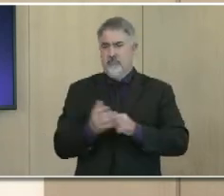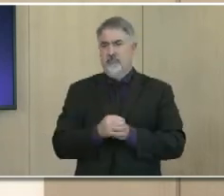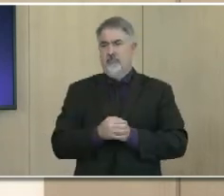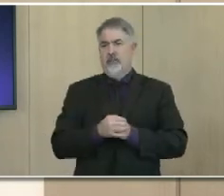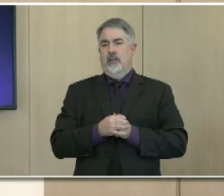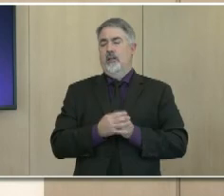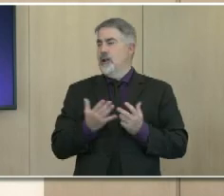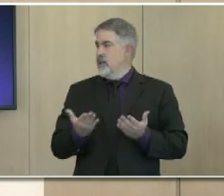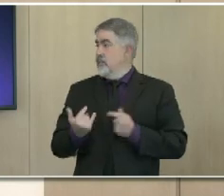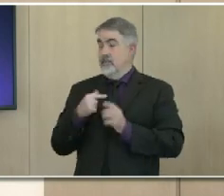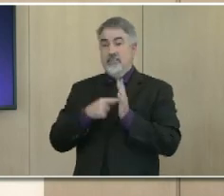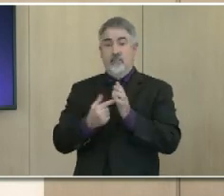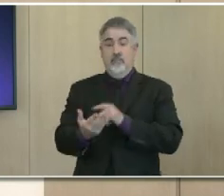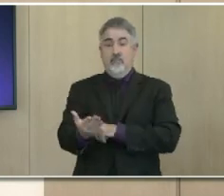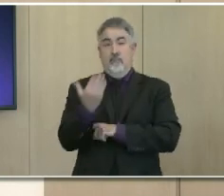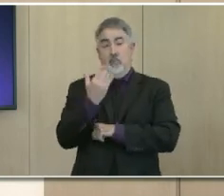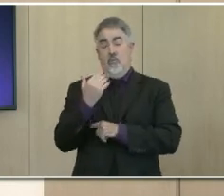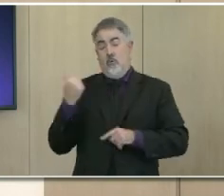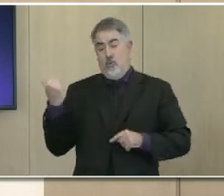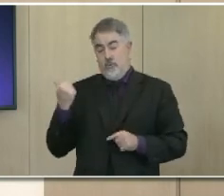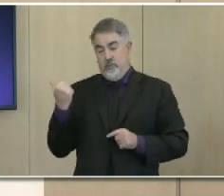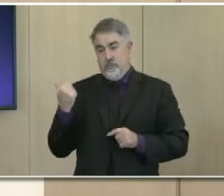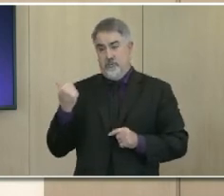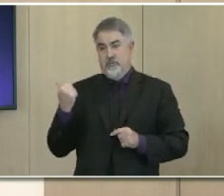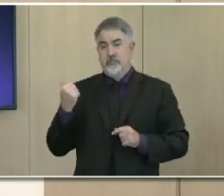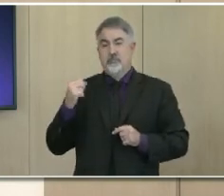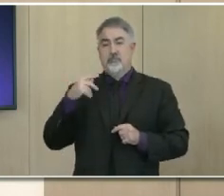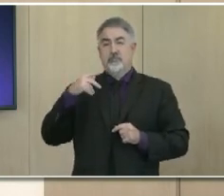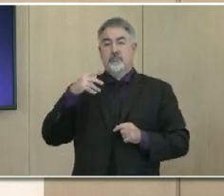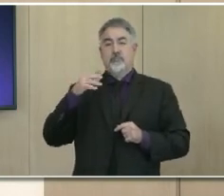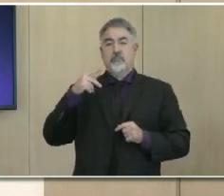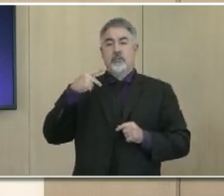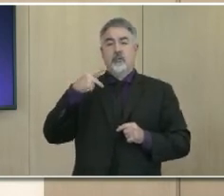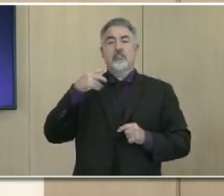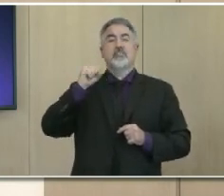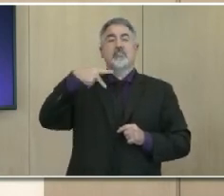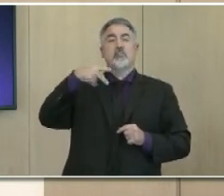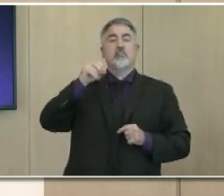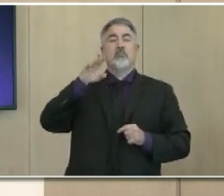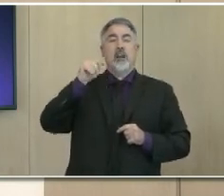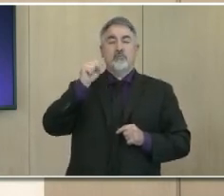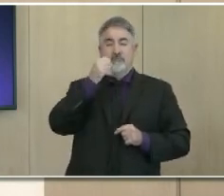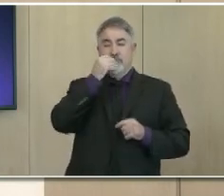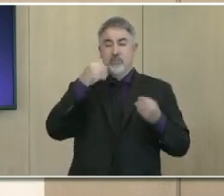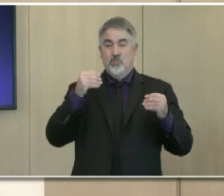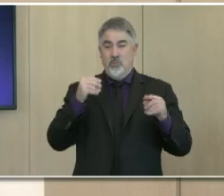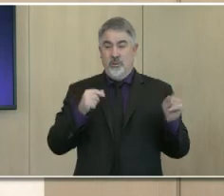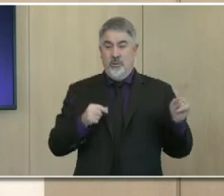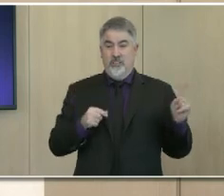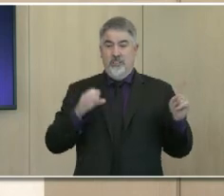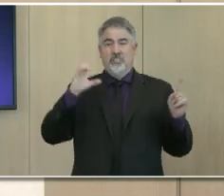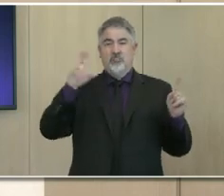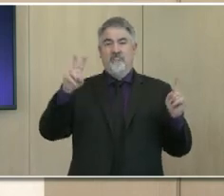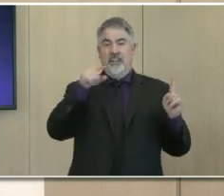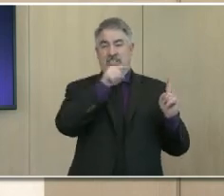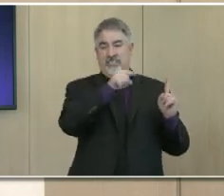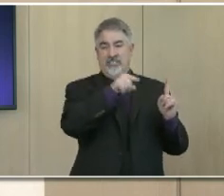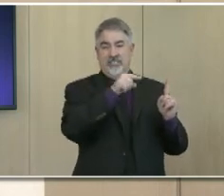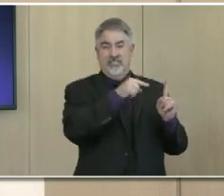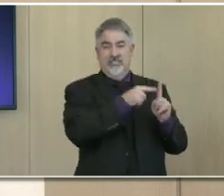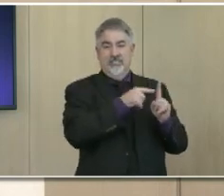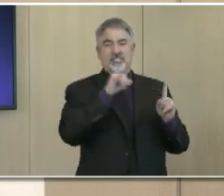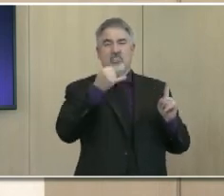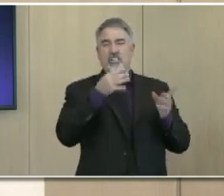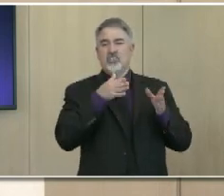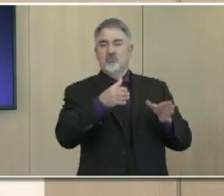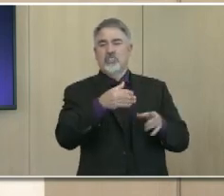swing by the Sprouts store in Chula Vista at 3rd and J Street. Ron Cohn happens to be the owner-operator of that,